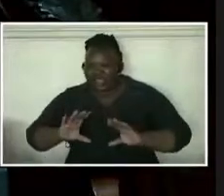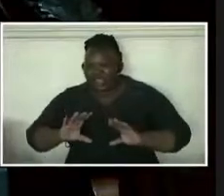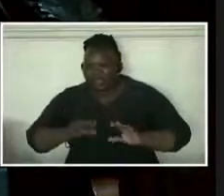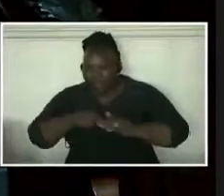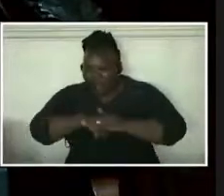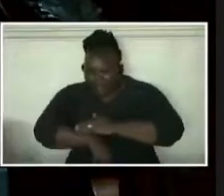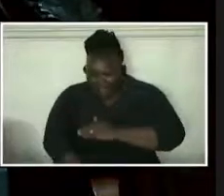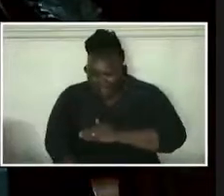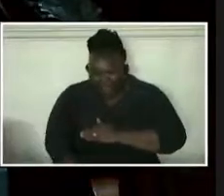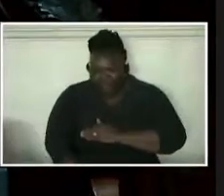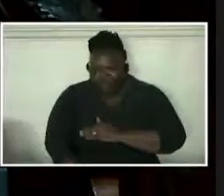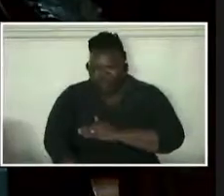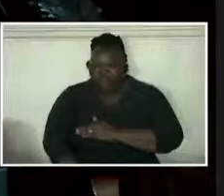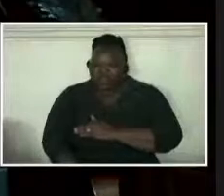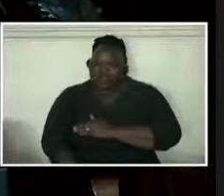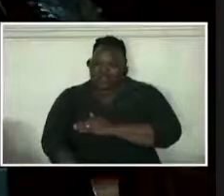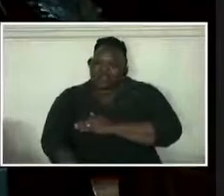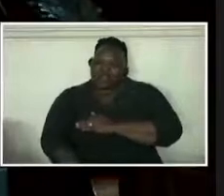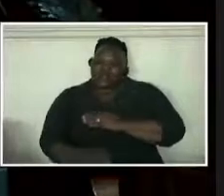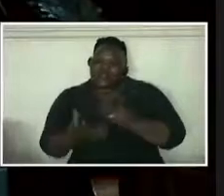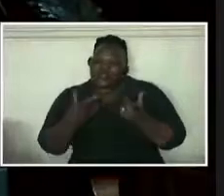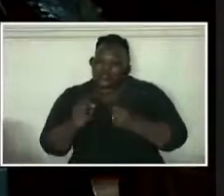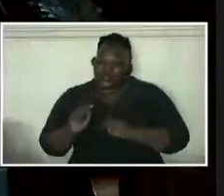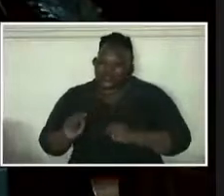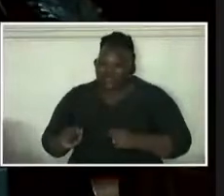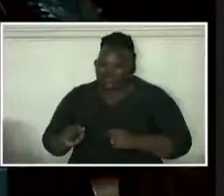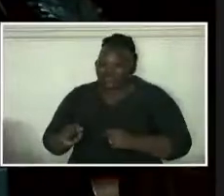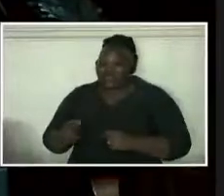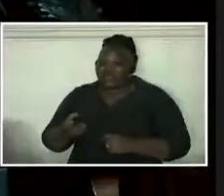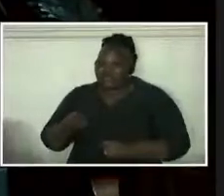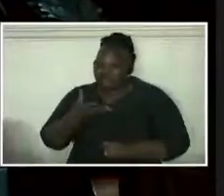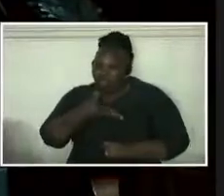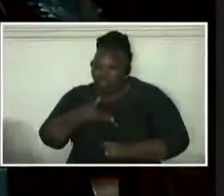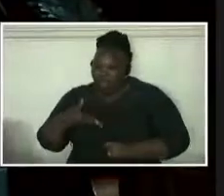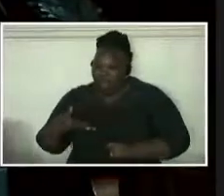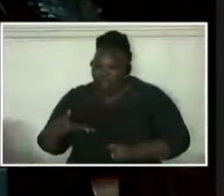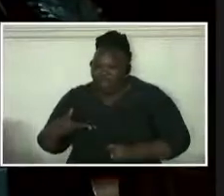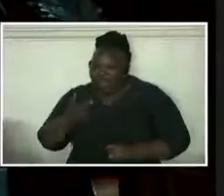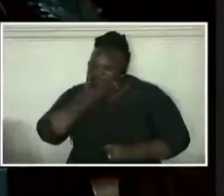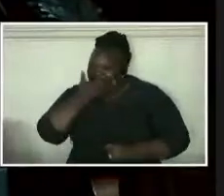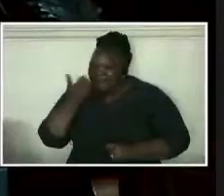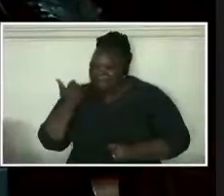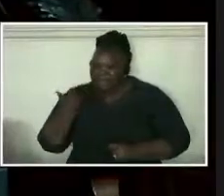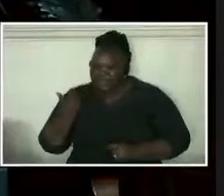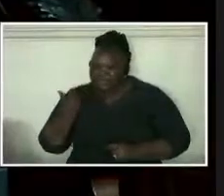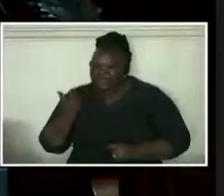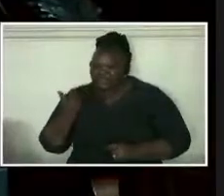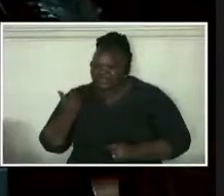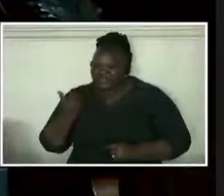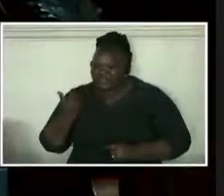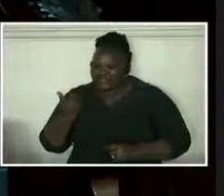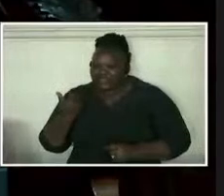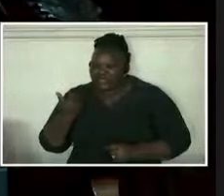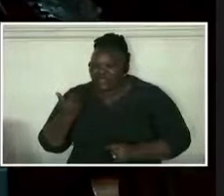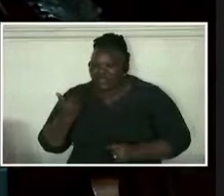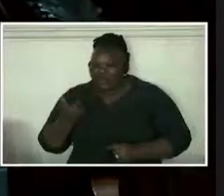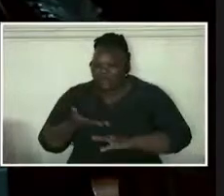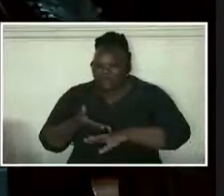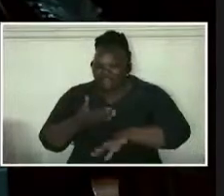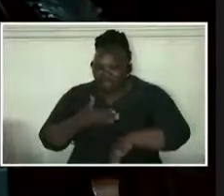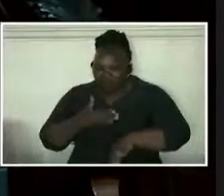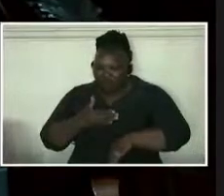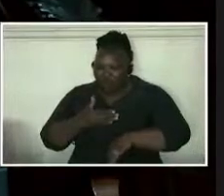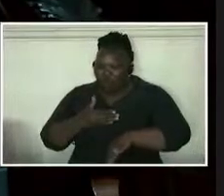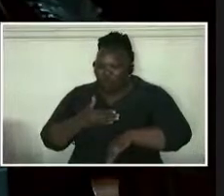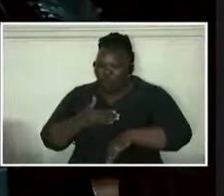beyond we are we are doing this while giving their mothers the best a prospect of surviving and thriving before during and